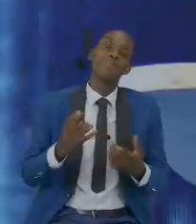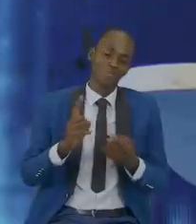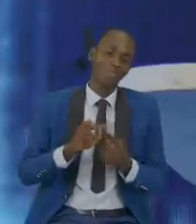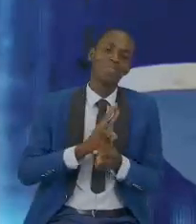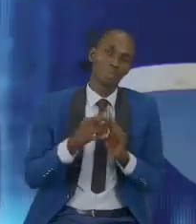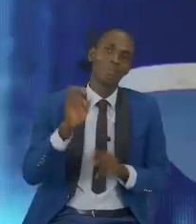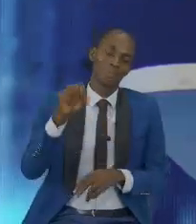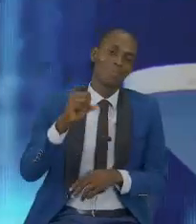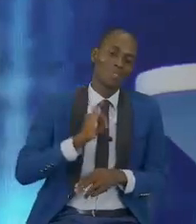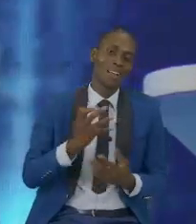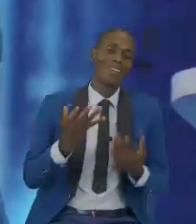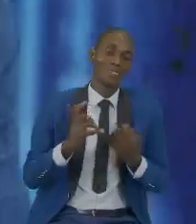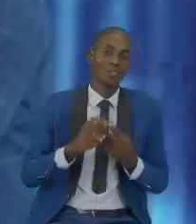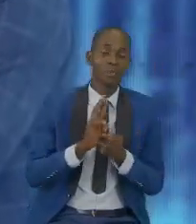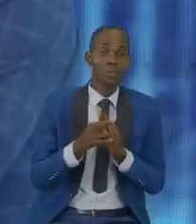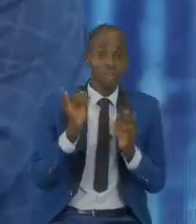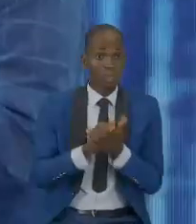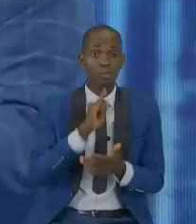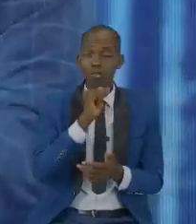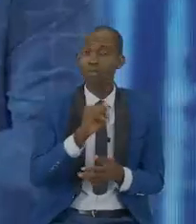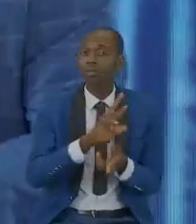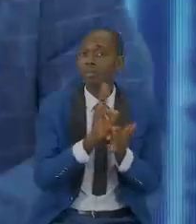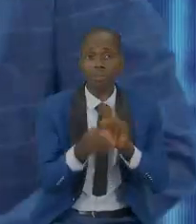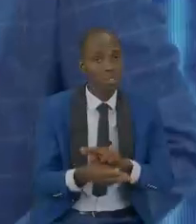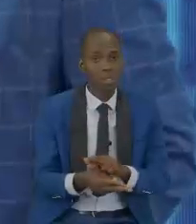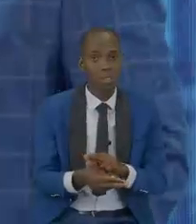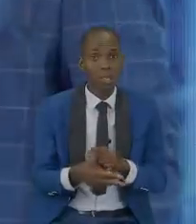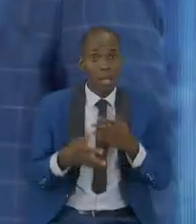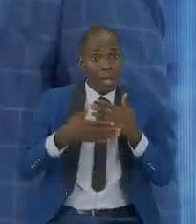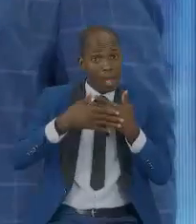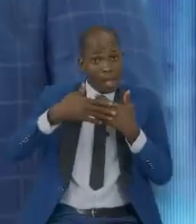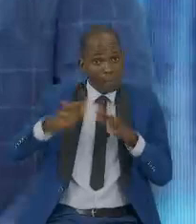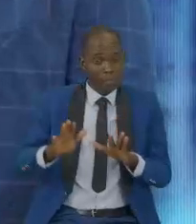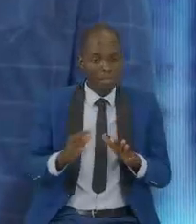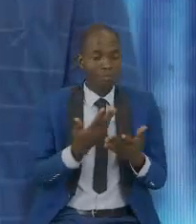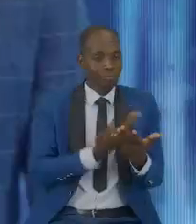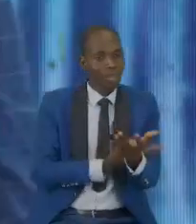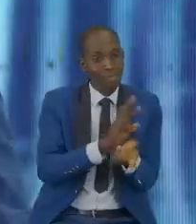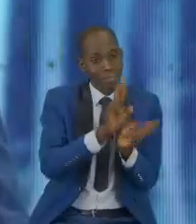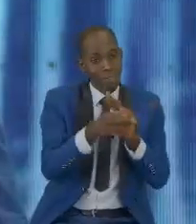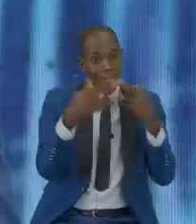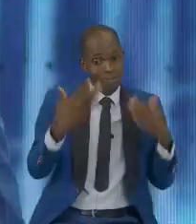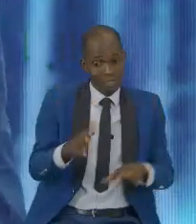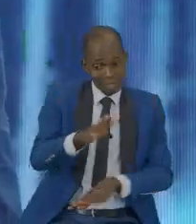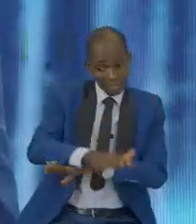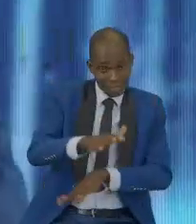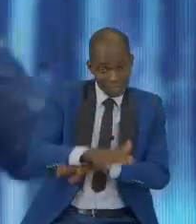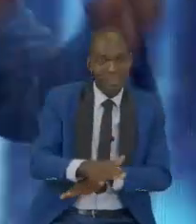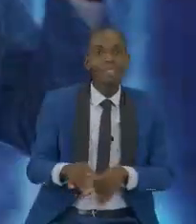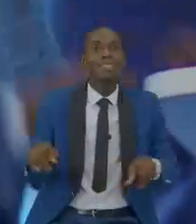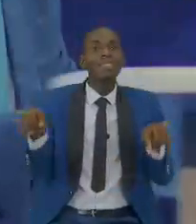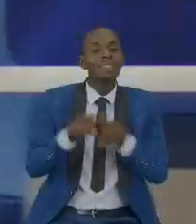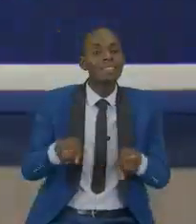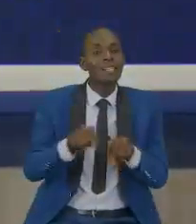repentance. And then you go back after the evening meeting, the same cult and